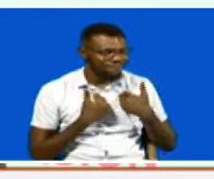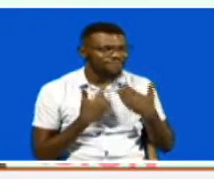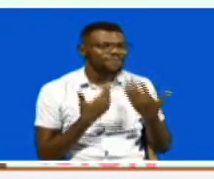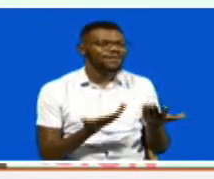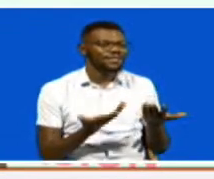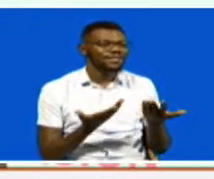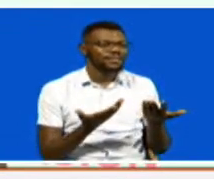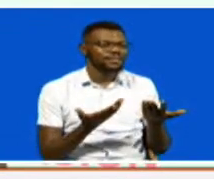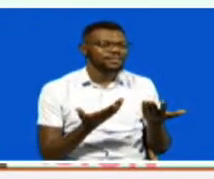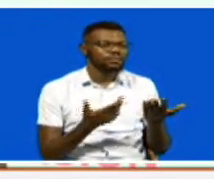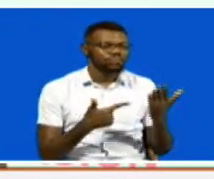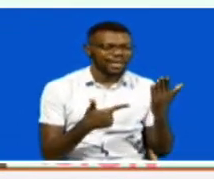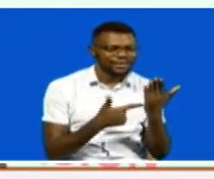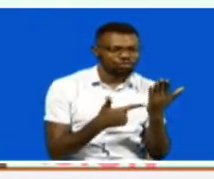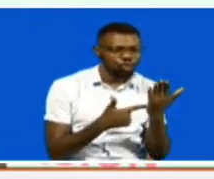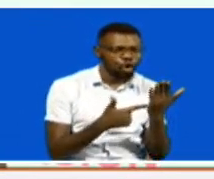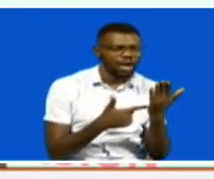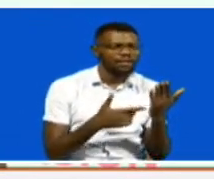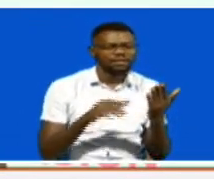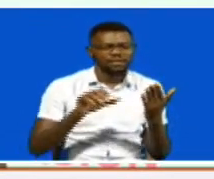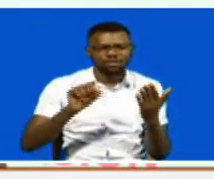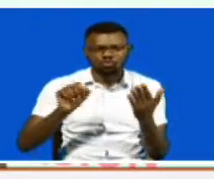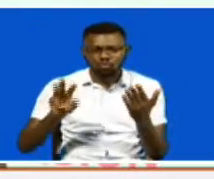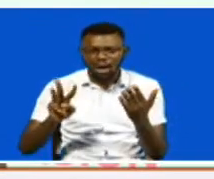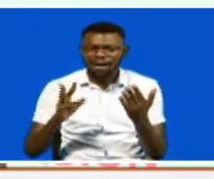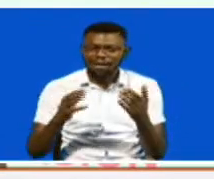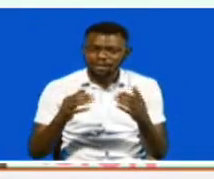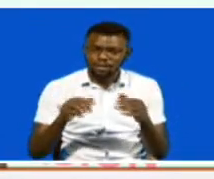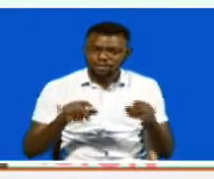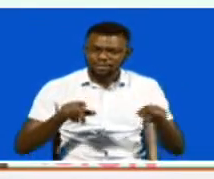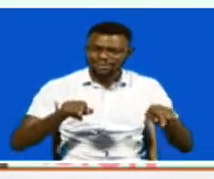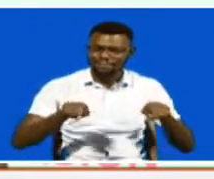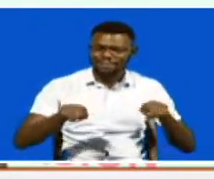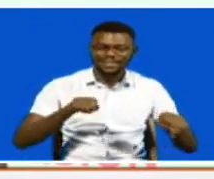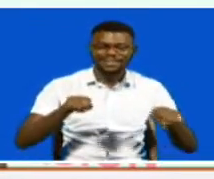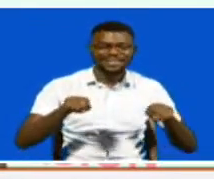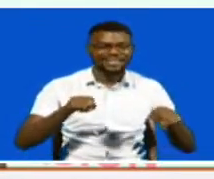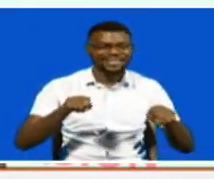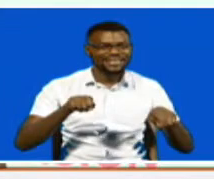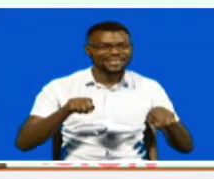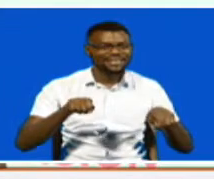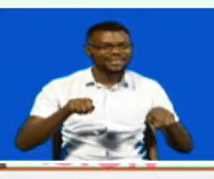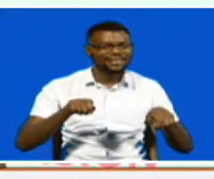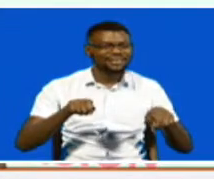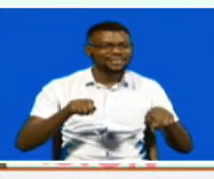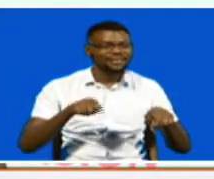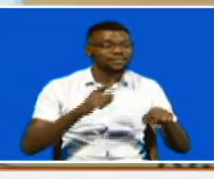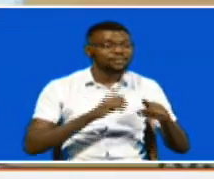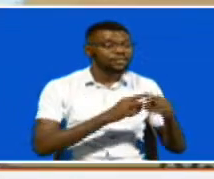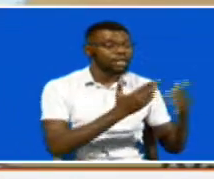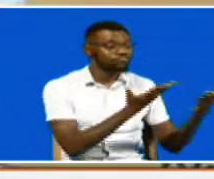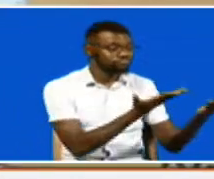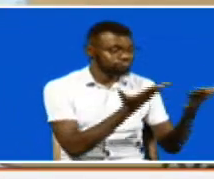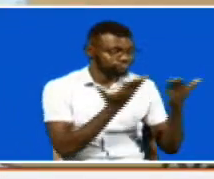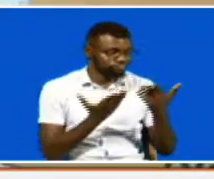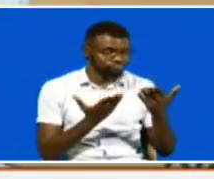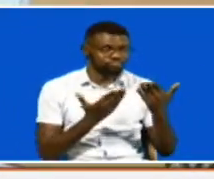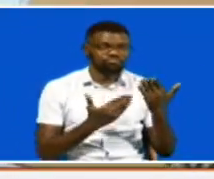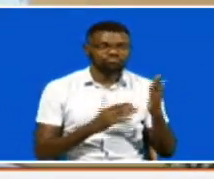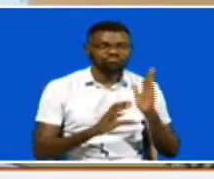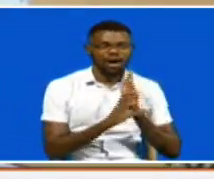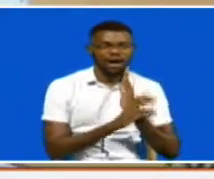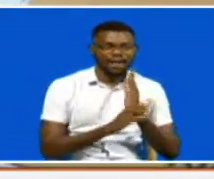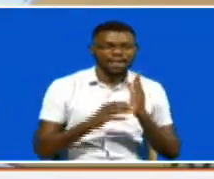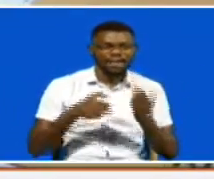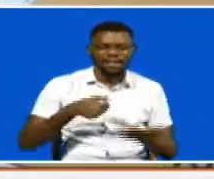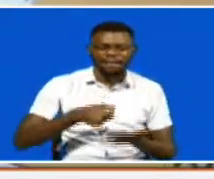platform and software to manage whatever is being imported into the country. In the current budget